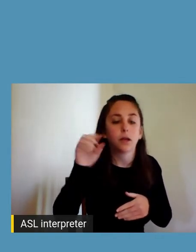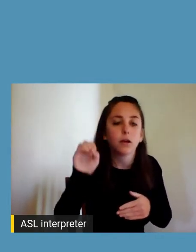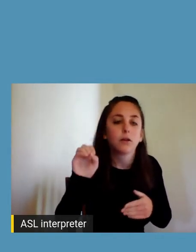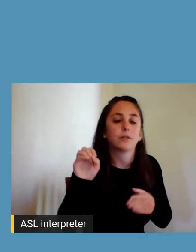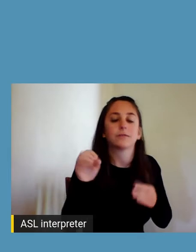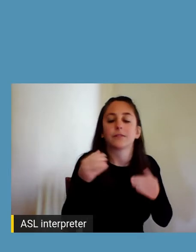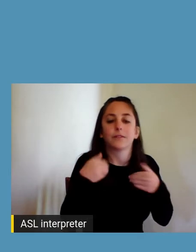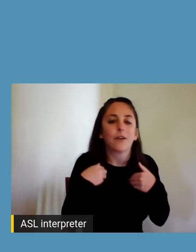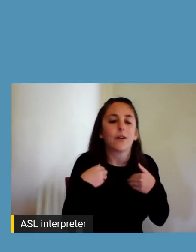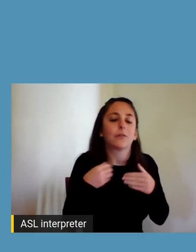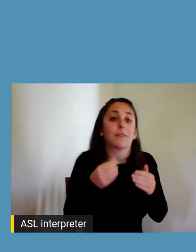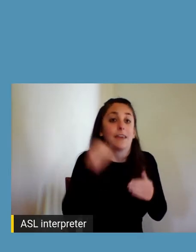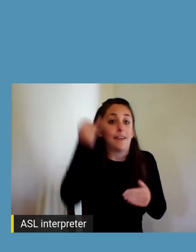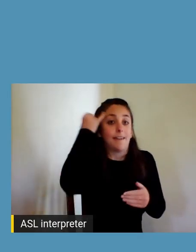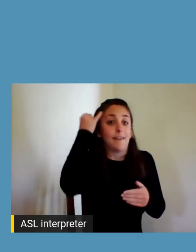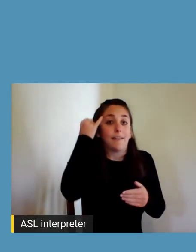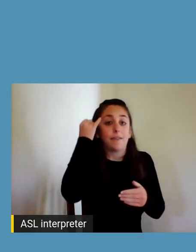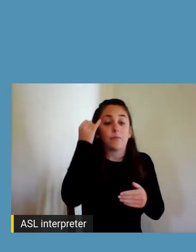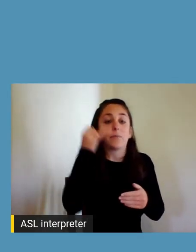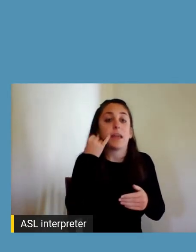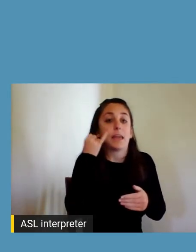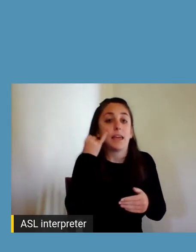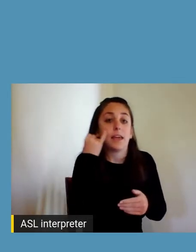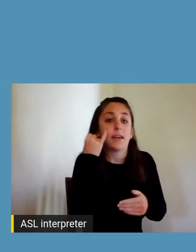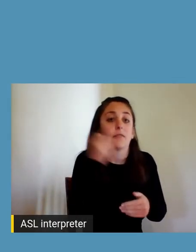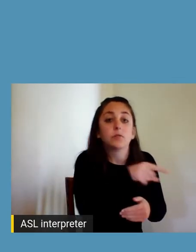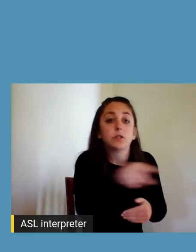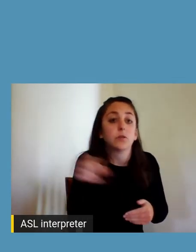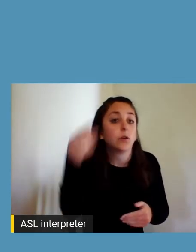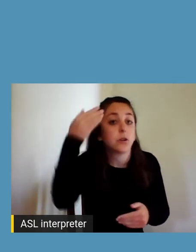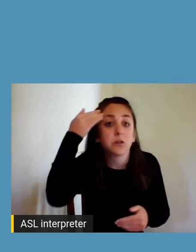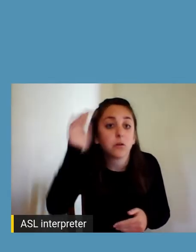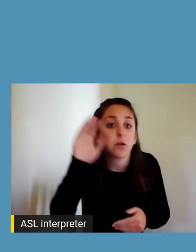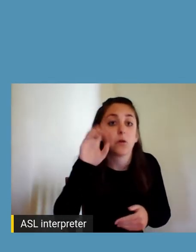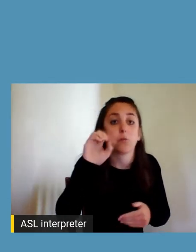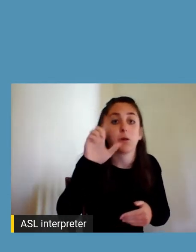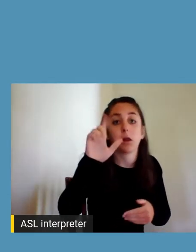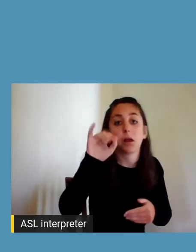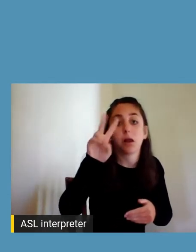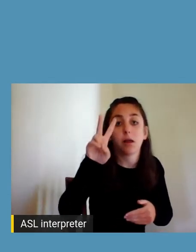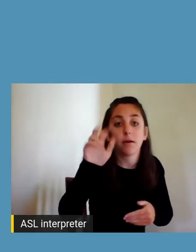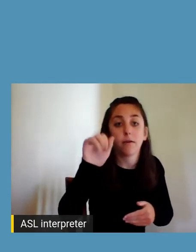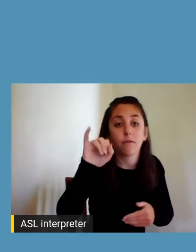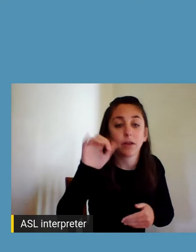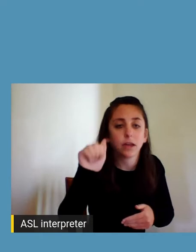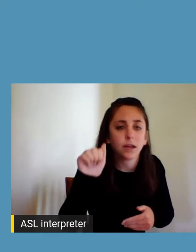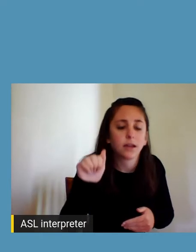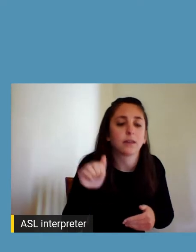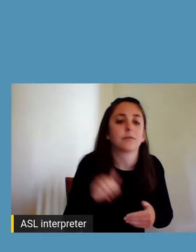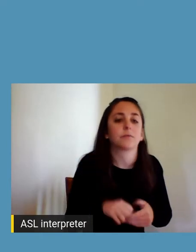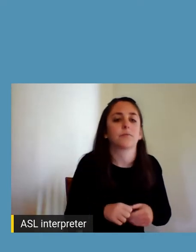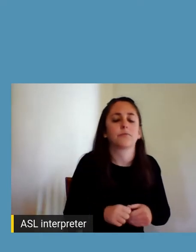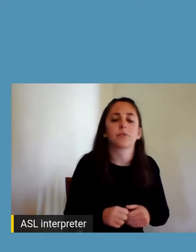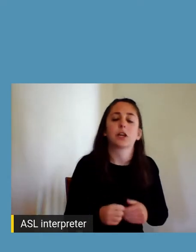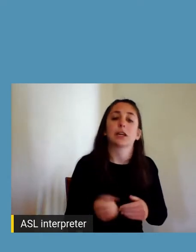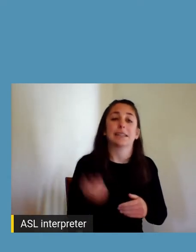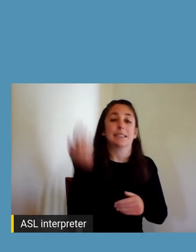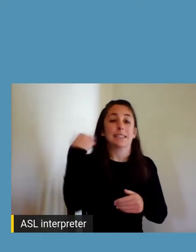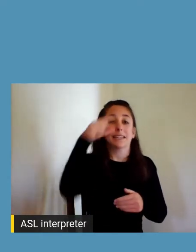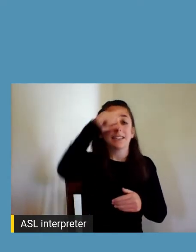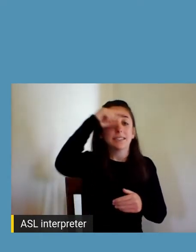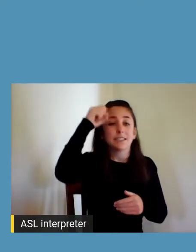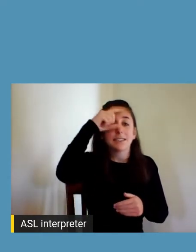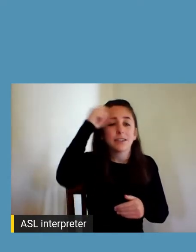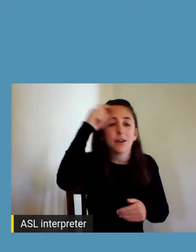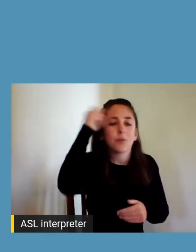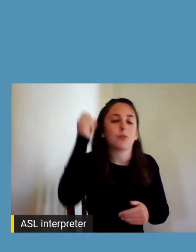don't know who Olivia Rodrigo is, she is a current teen pop / grunge sensation who rose to fame last summer with music hits